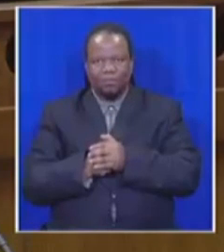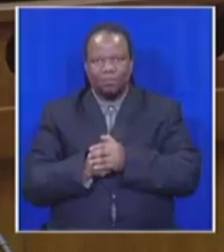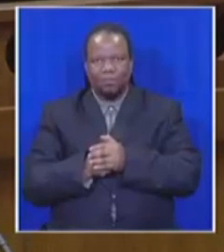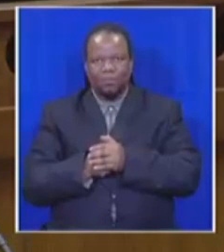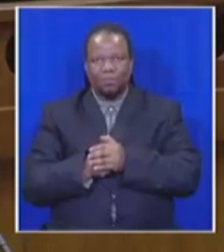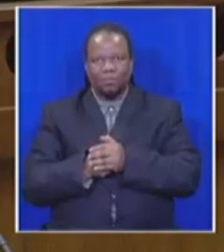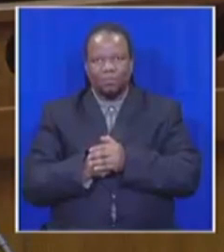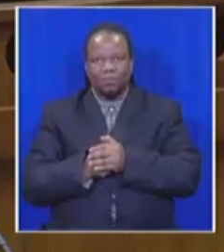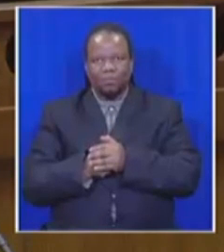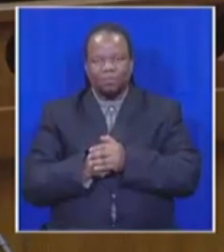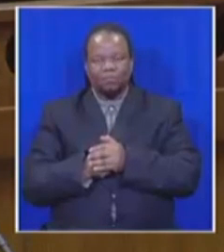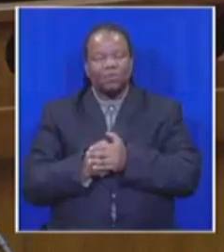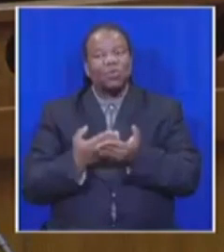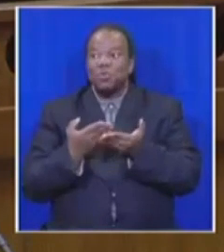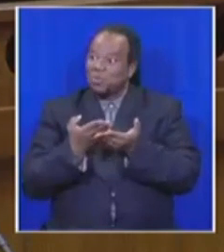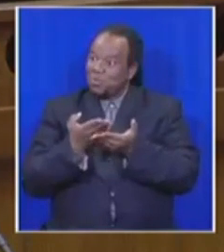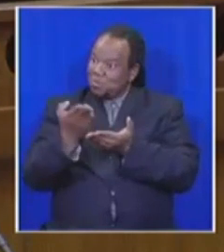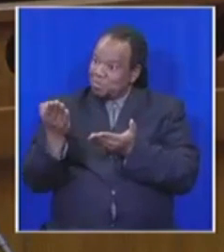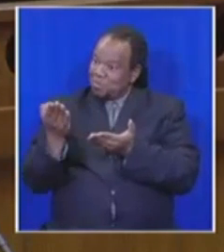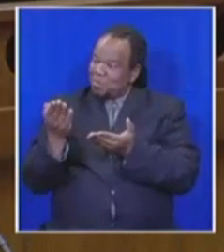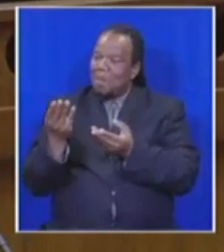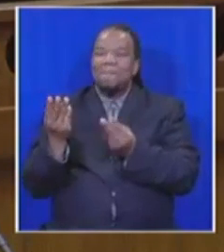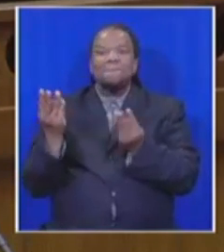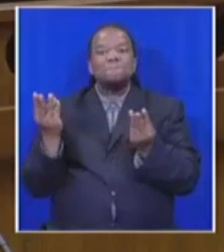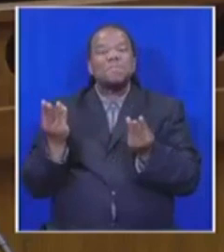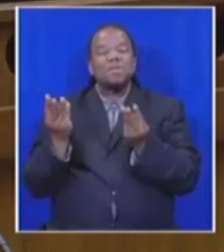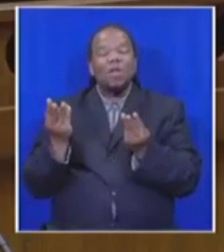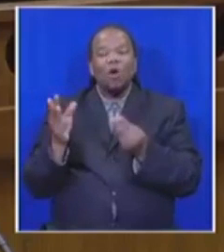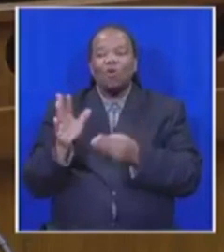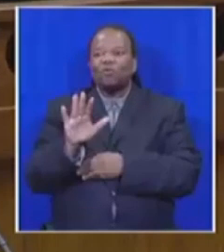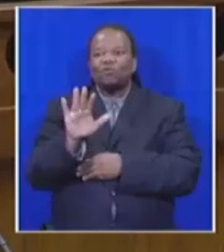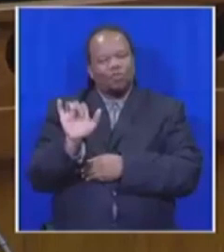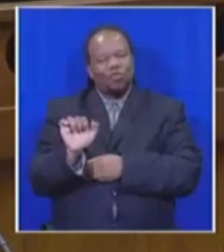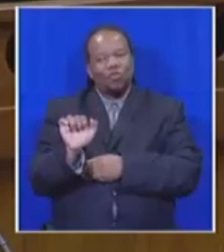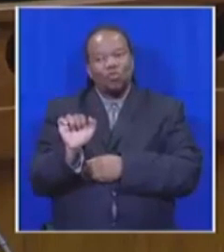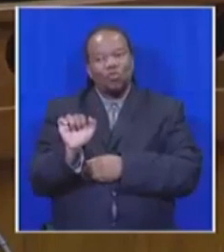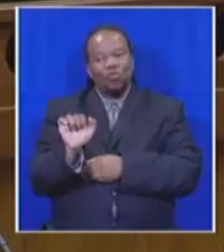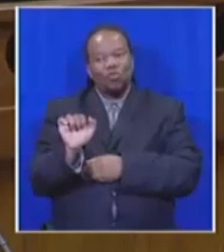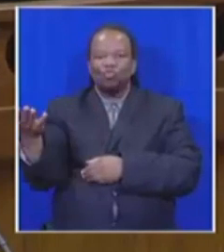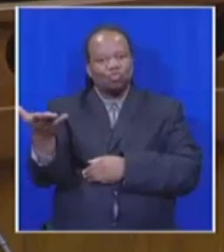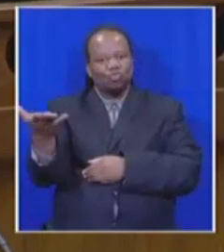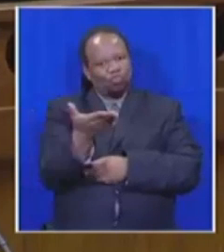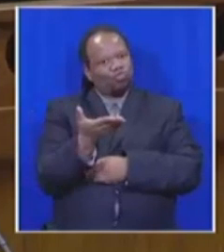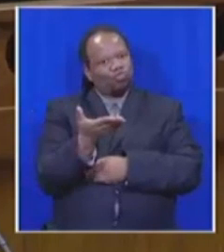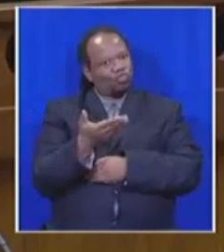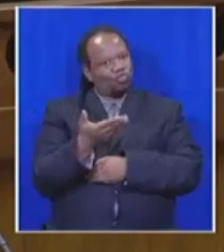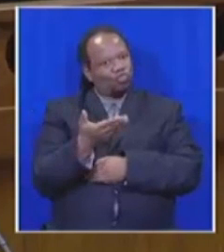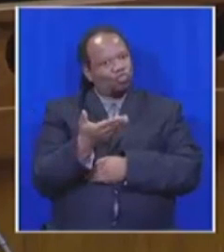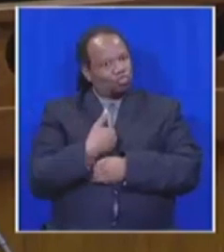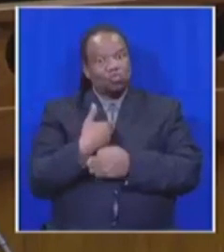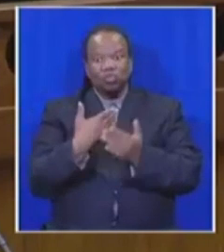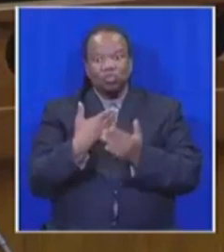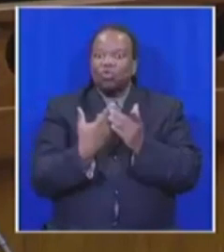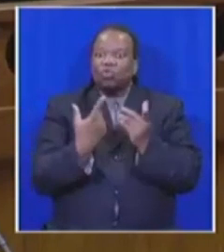You showed us indeed what we are capable of as a nation.